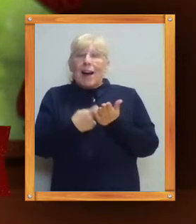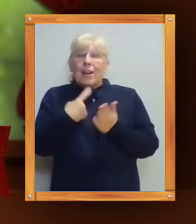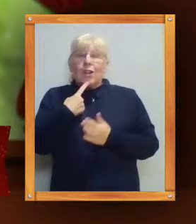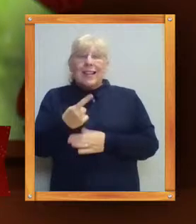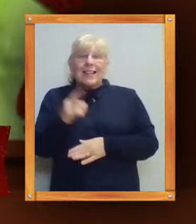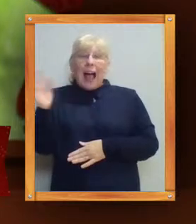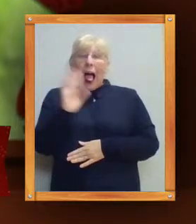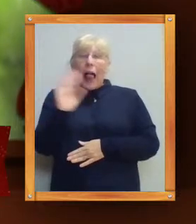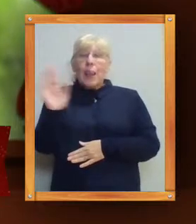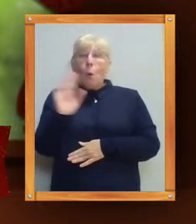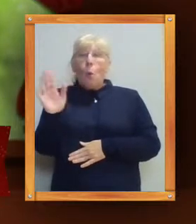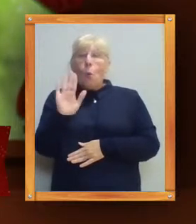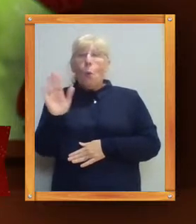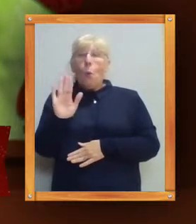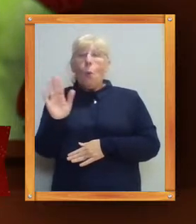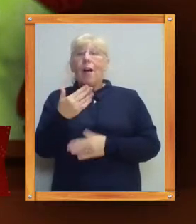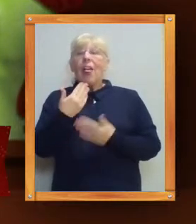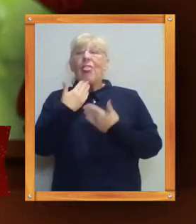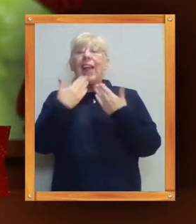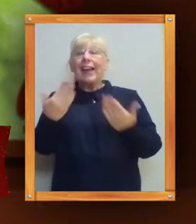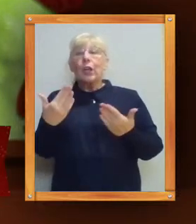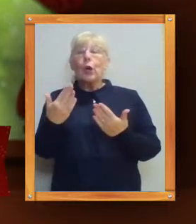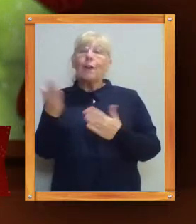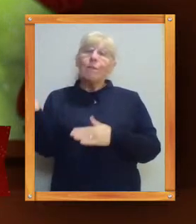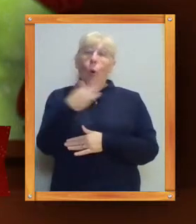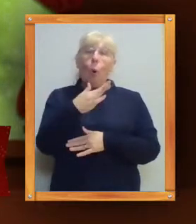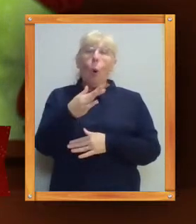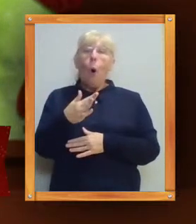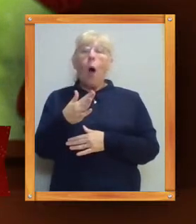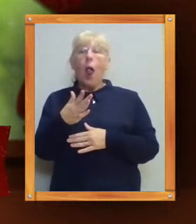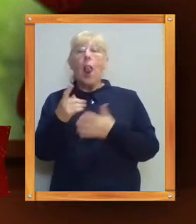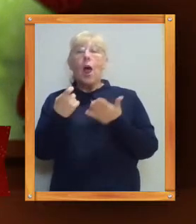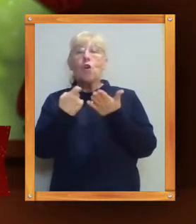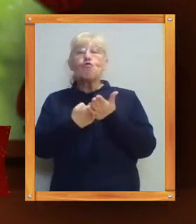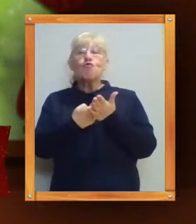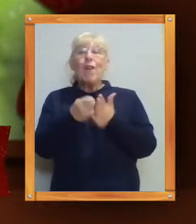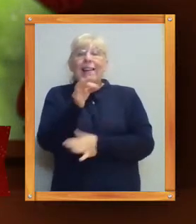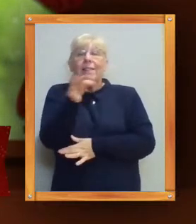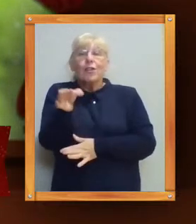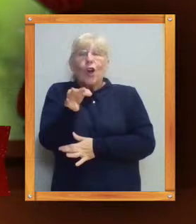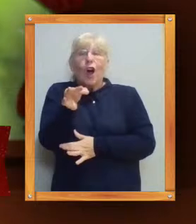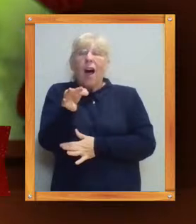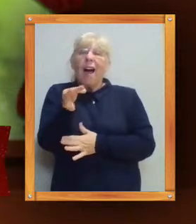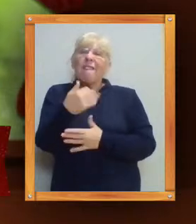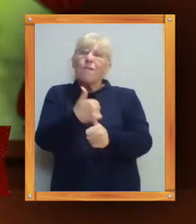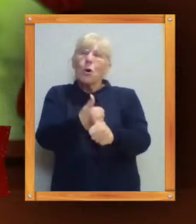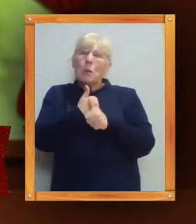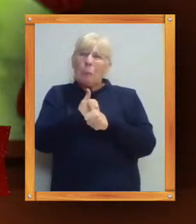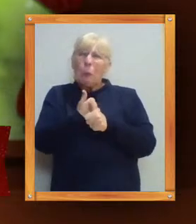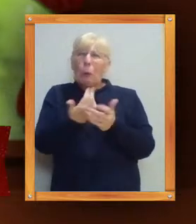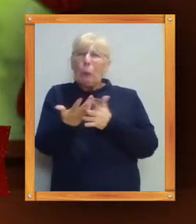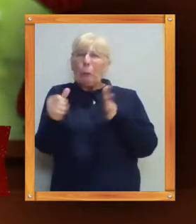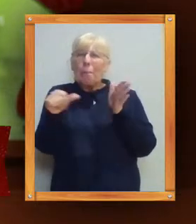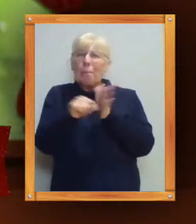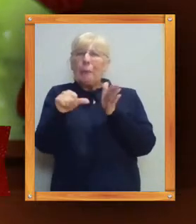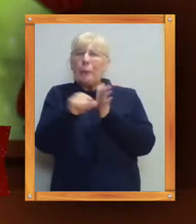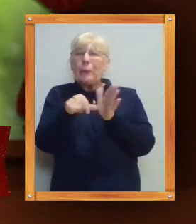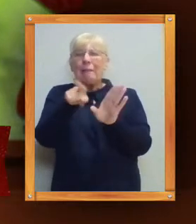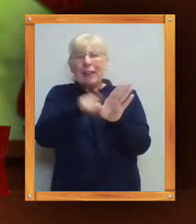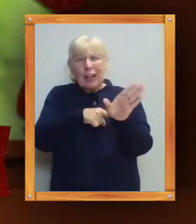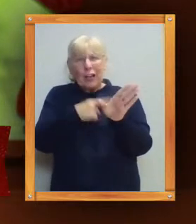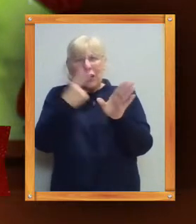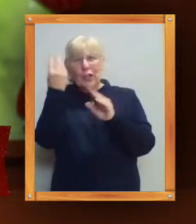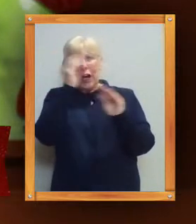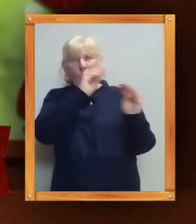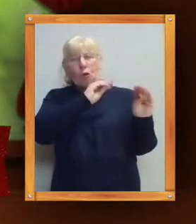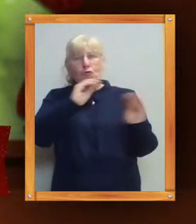Randalstown, everyone in Randalstown, for their support throughout a difficult year. Can we please remind you to be sure to pick